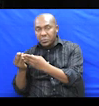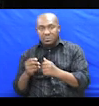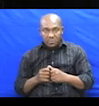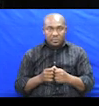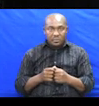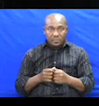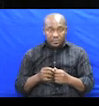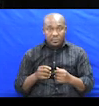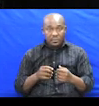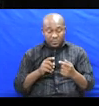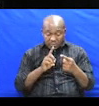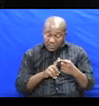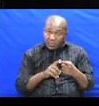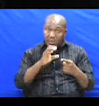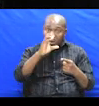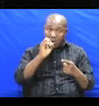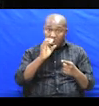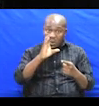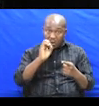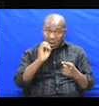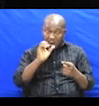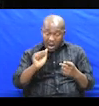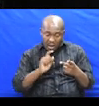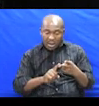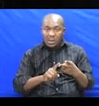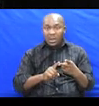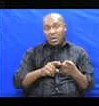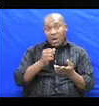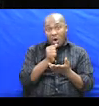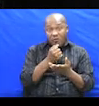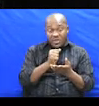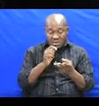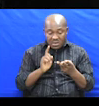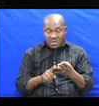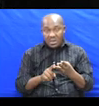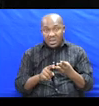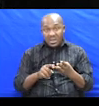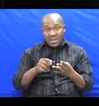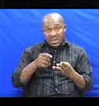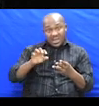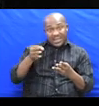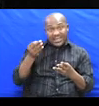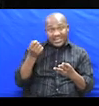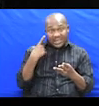Also, another objective of colonial economy, we say African colonies